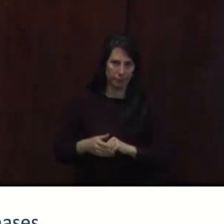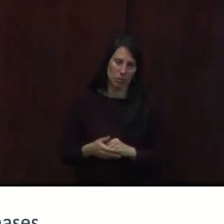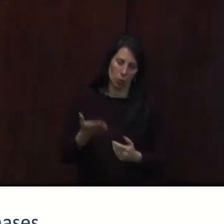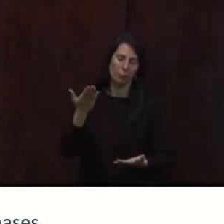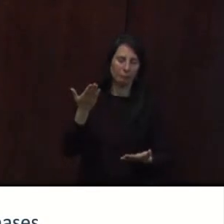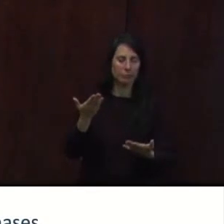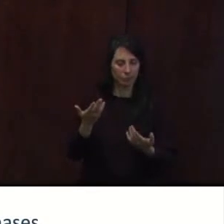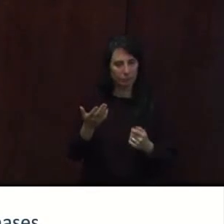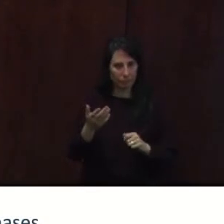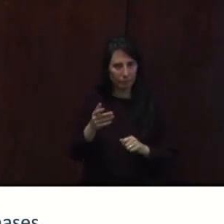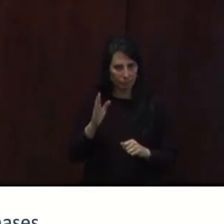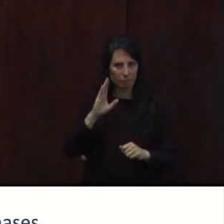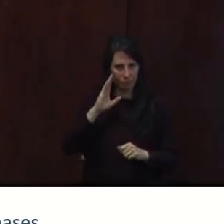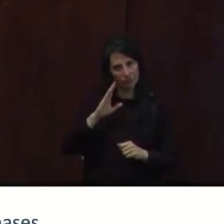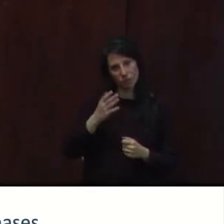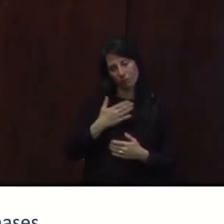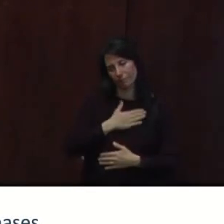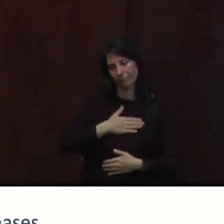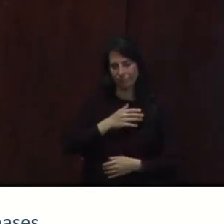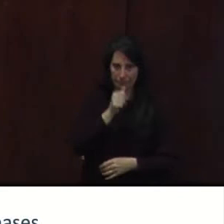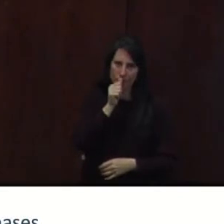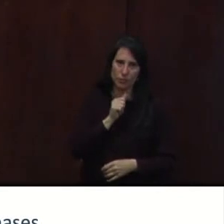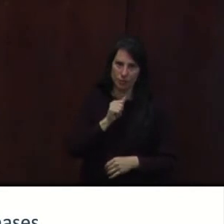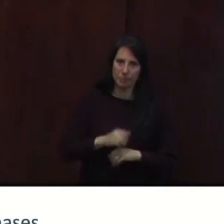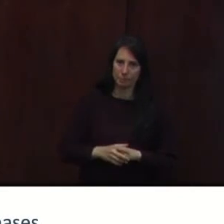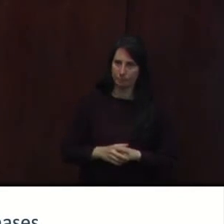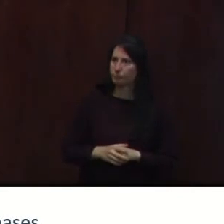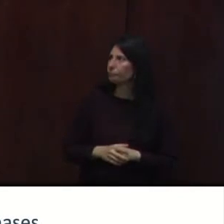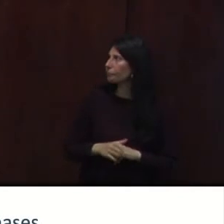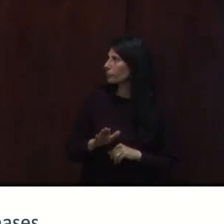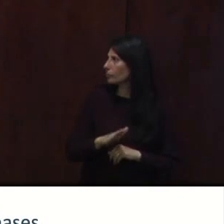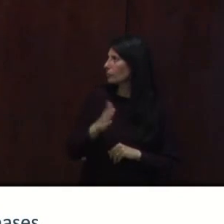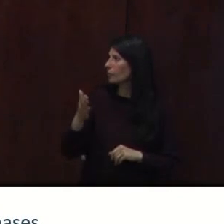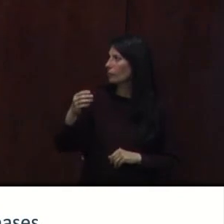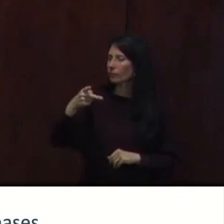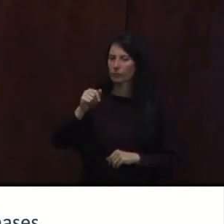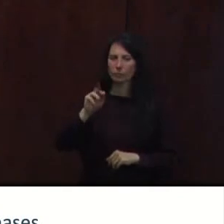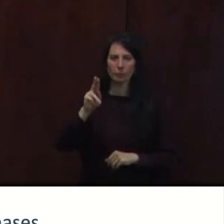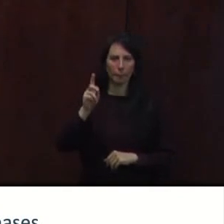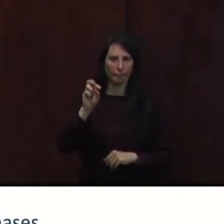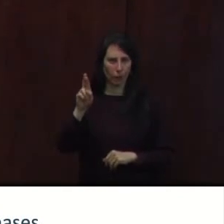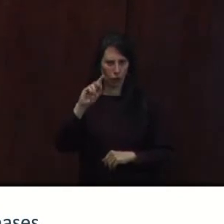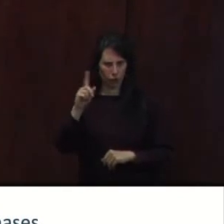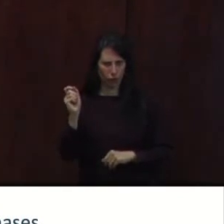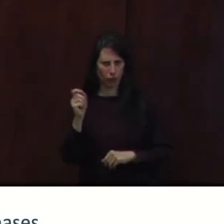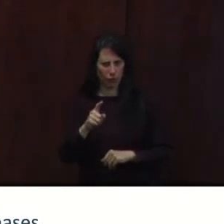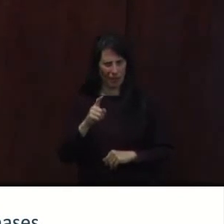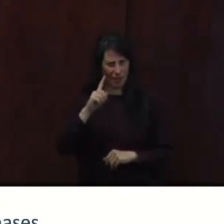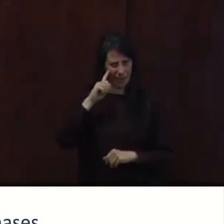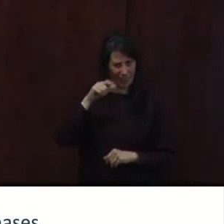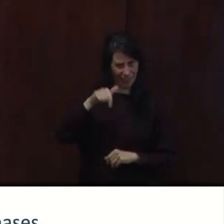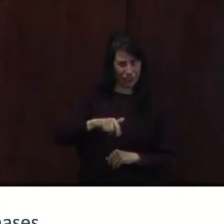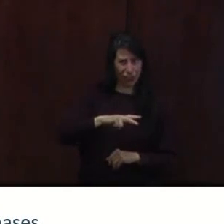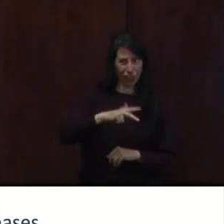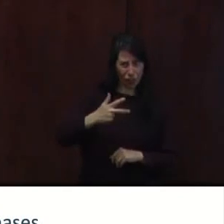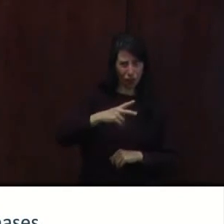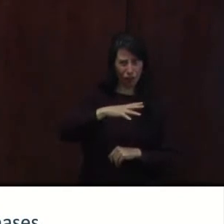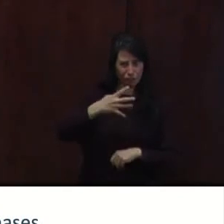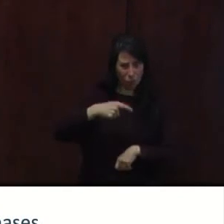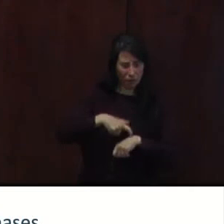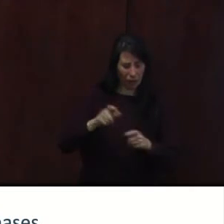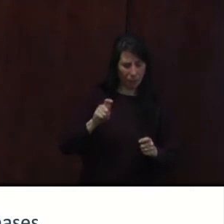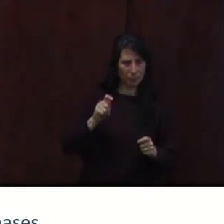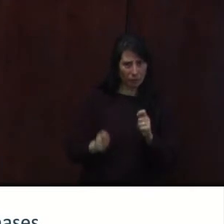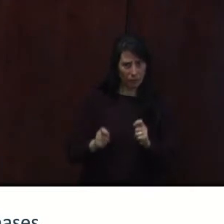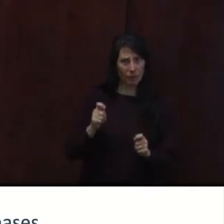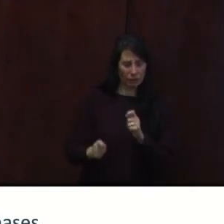Got I guess a vague question. I think this is the third or fourth time the phases have changed since You this are